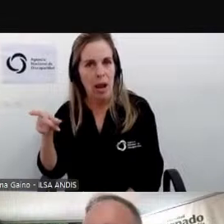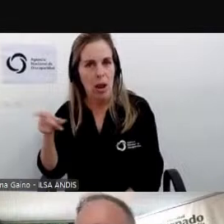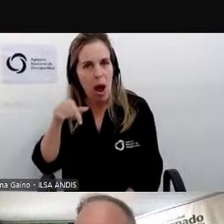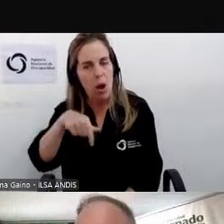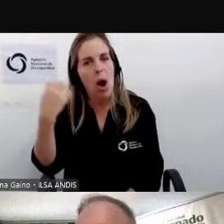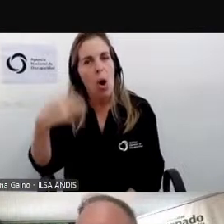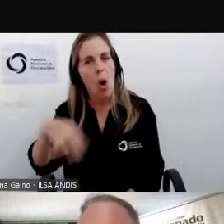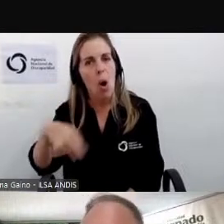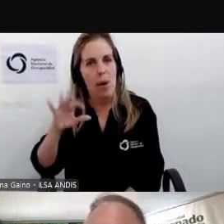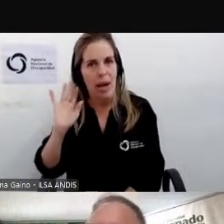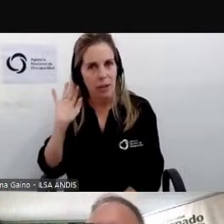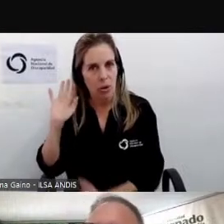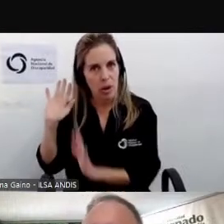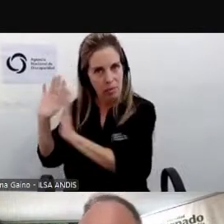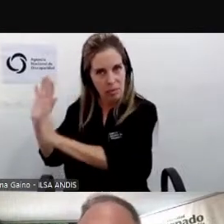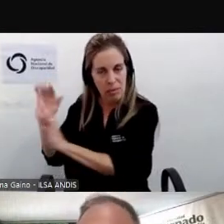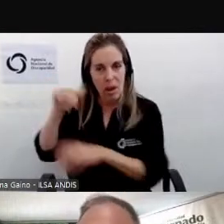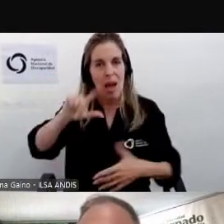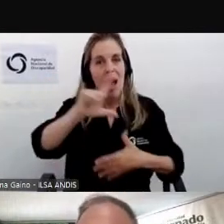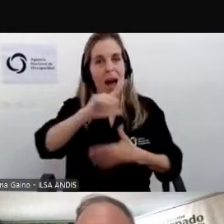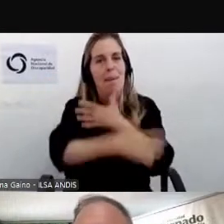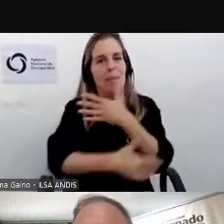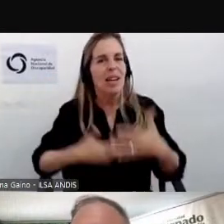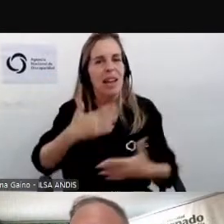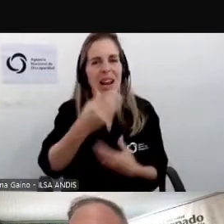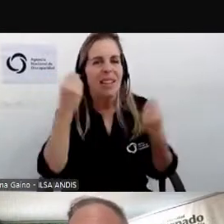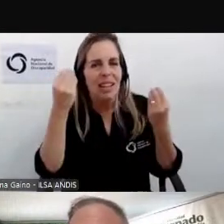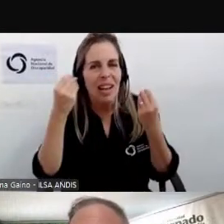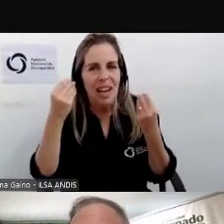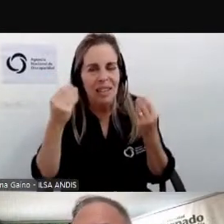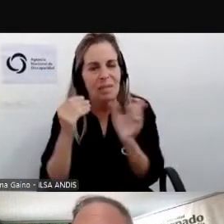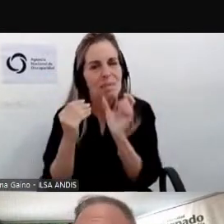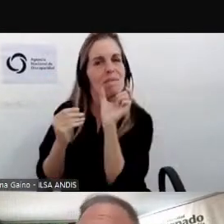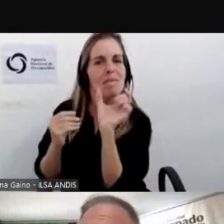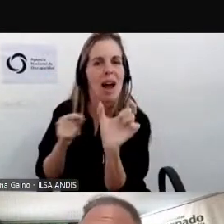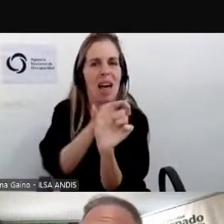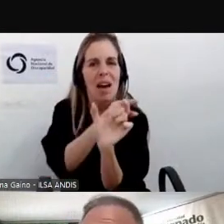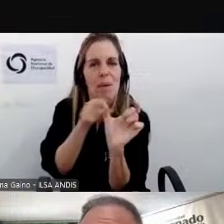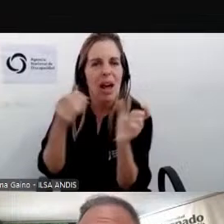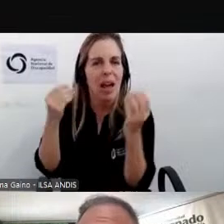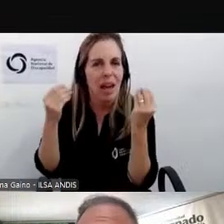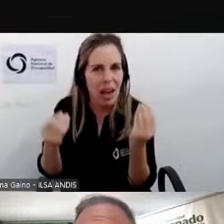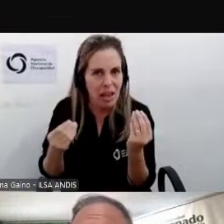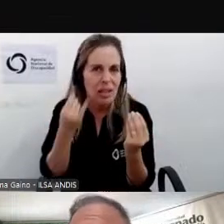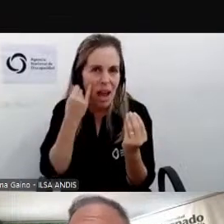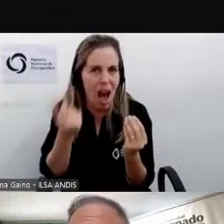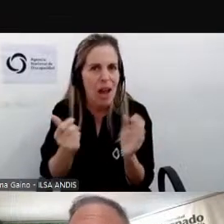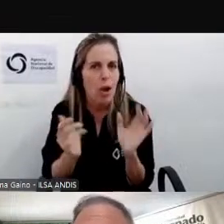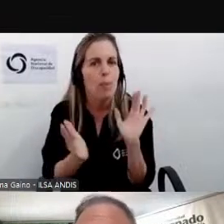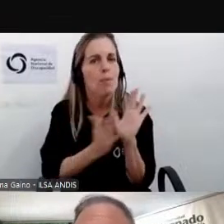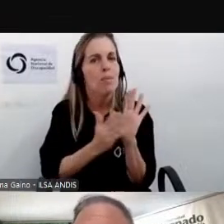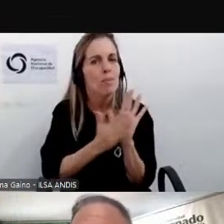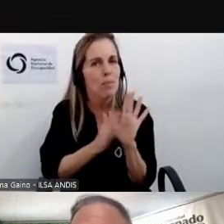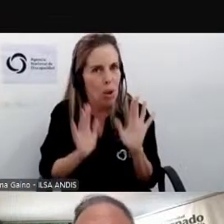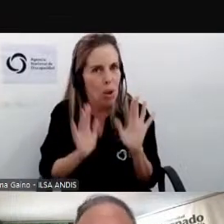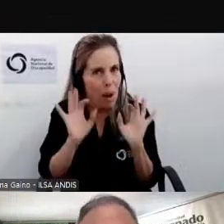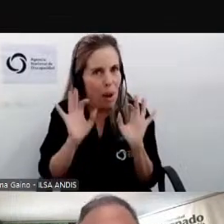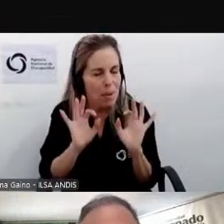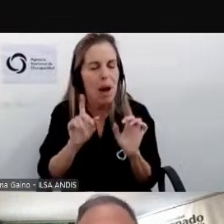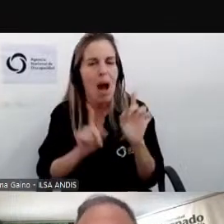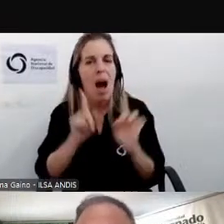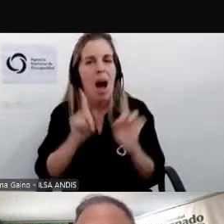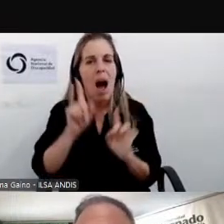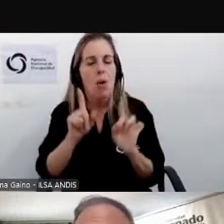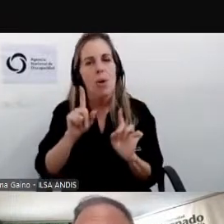but a mandatory tool. But what does this imply for Latin America? How can we put it into practice? Attempts have already